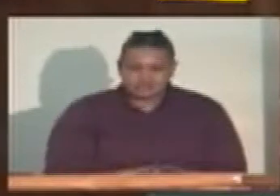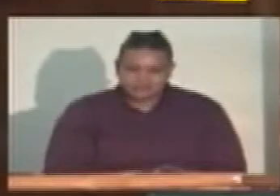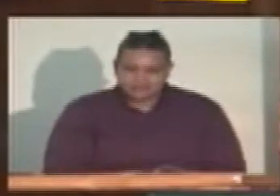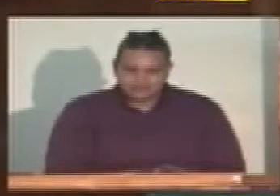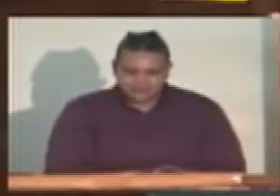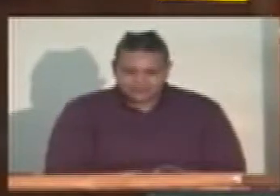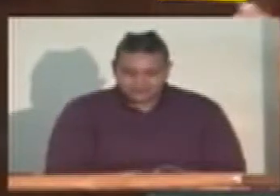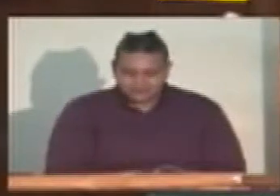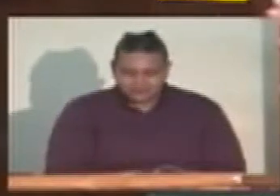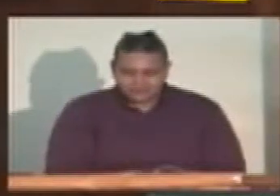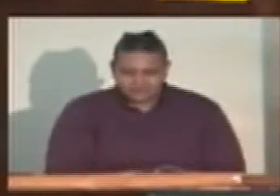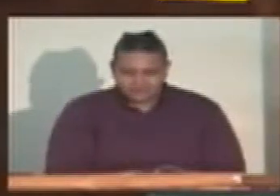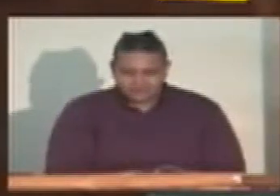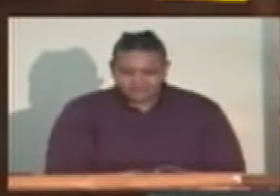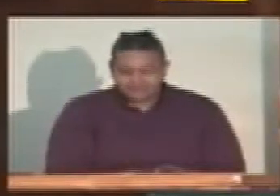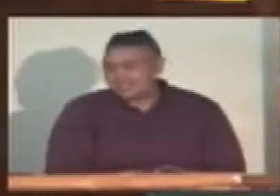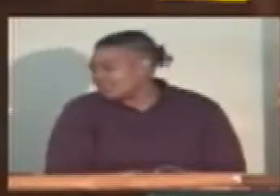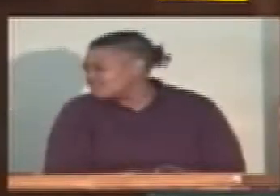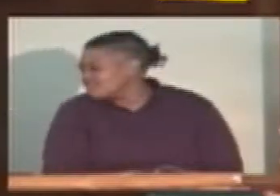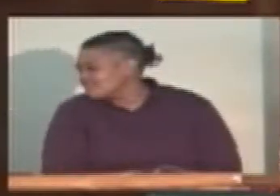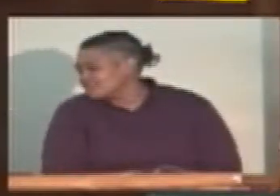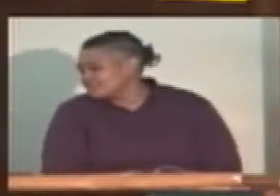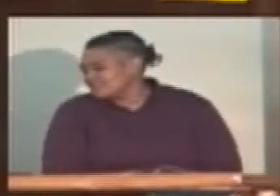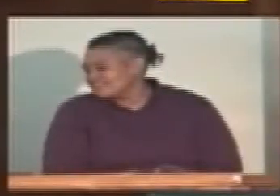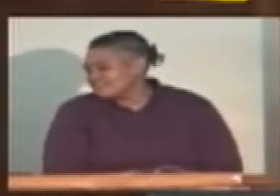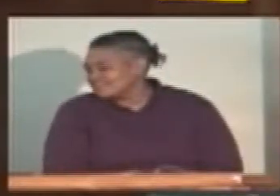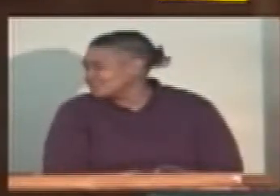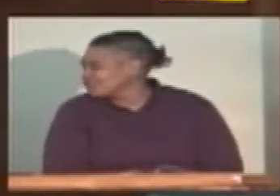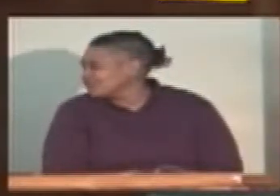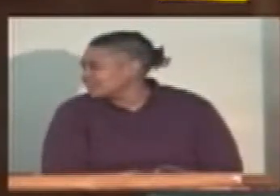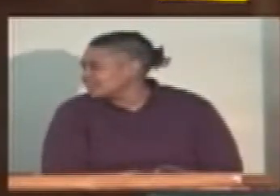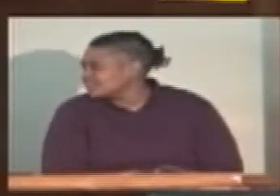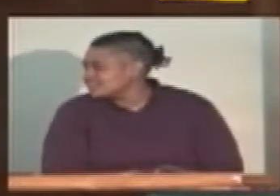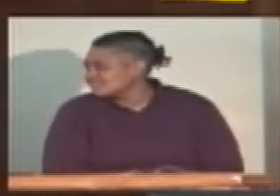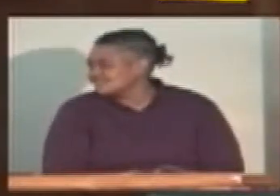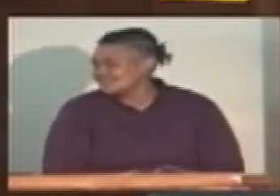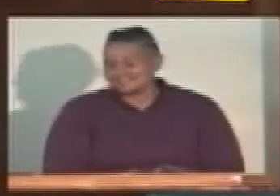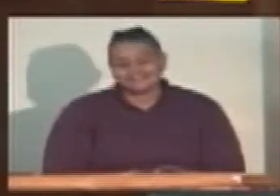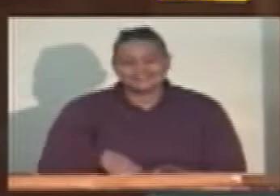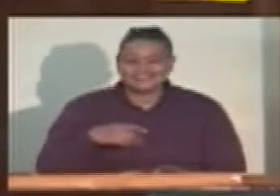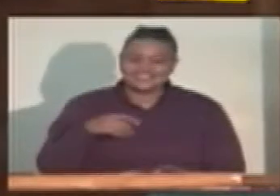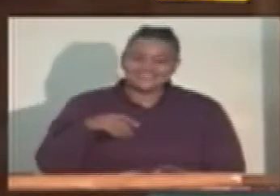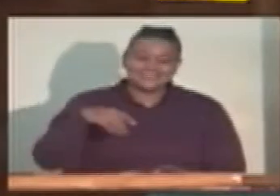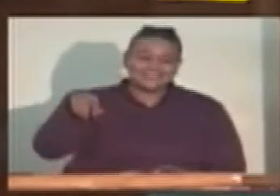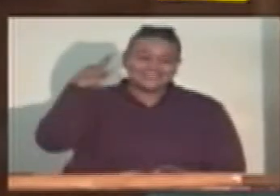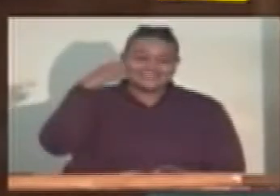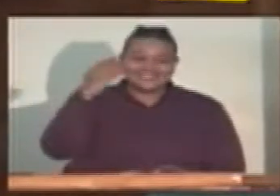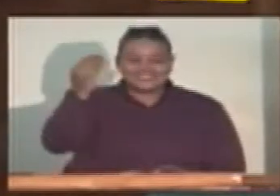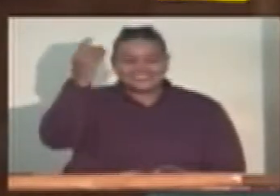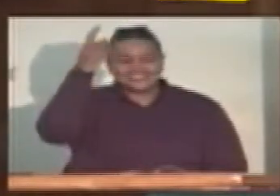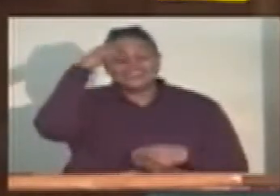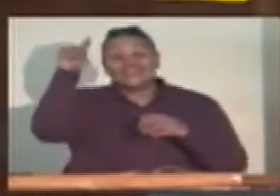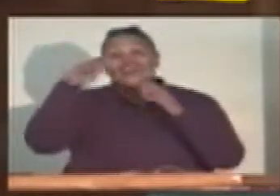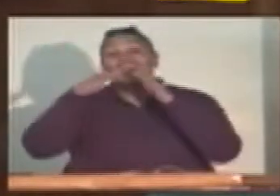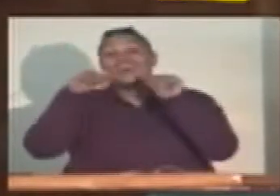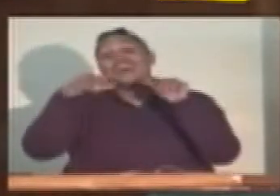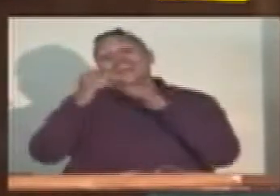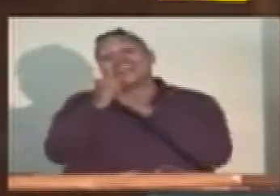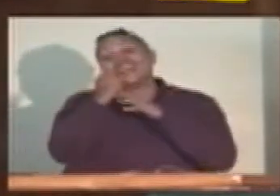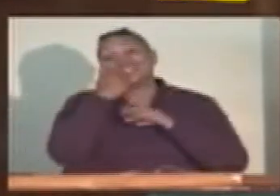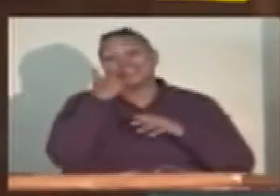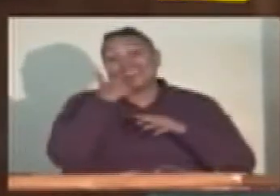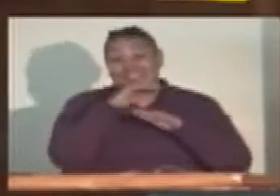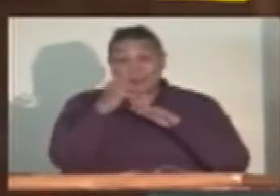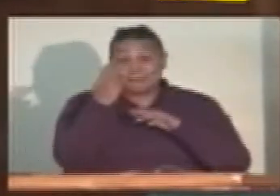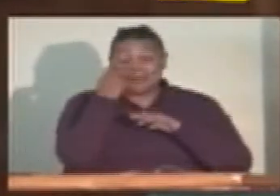normally turned toward the person speaking for the purpose of the television. But what the House leader is saying, that this is blinding because only